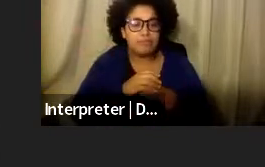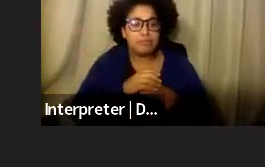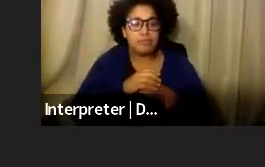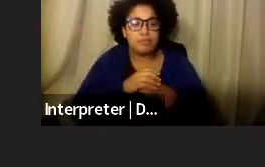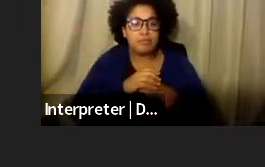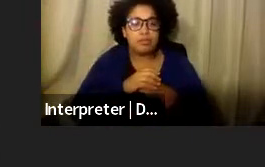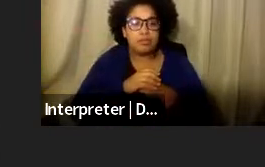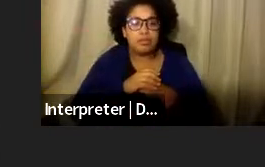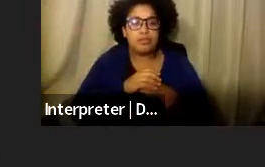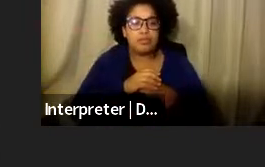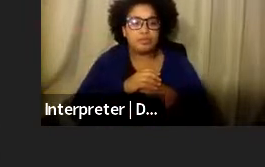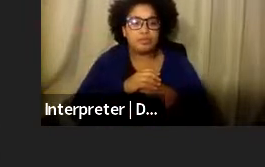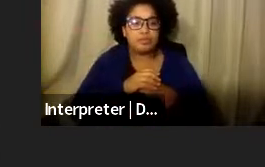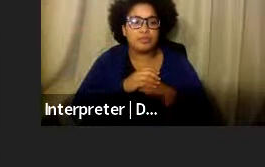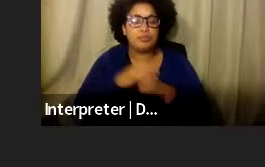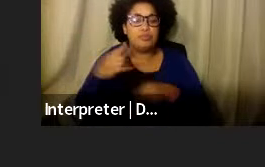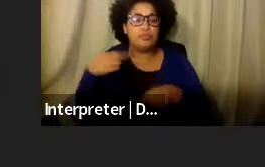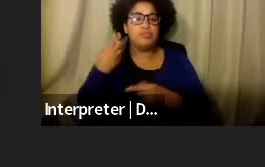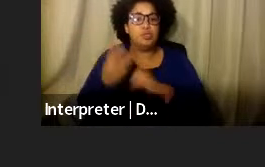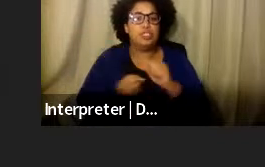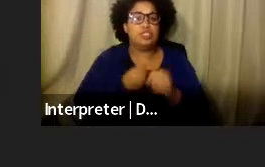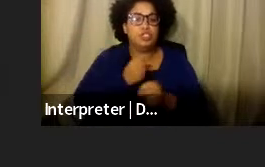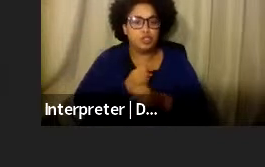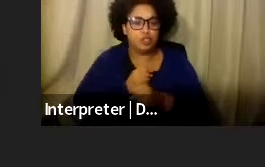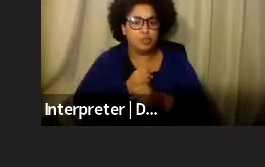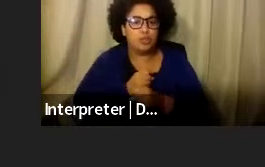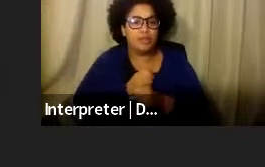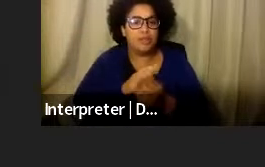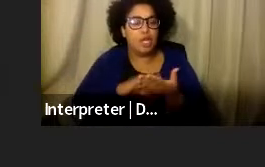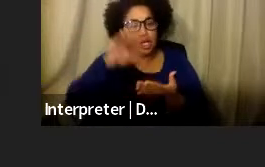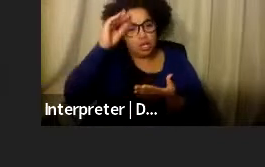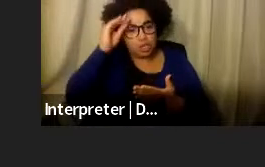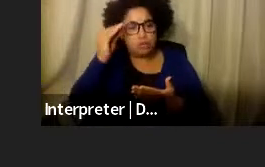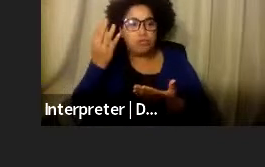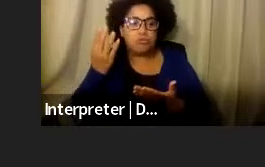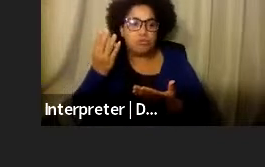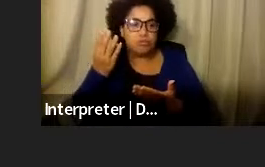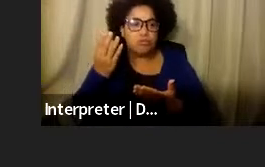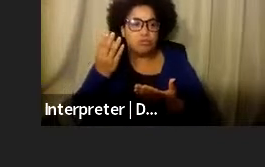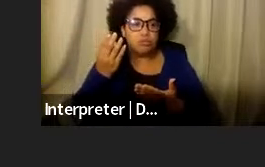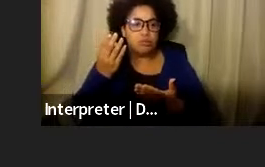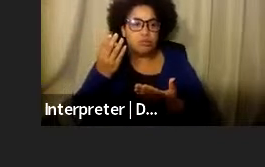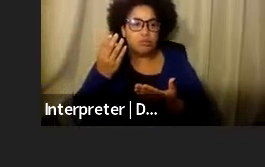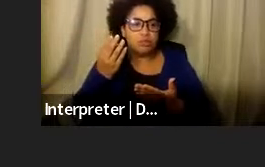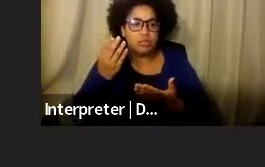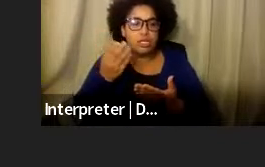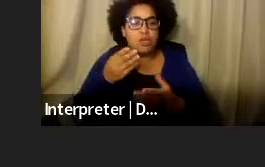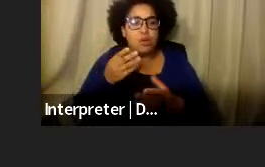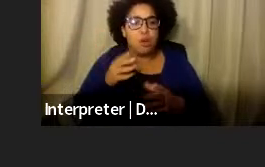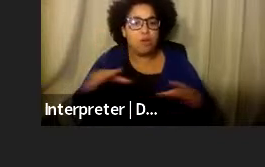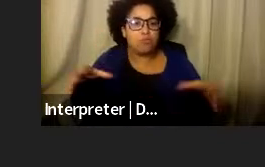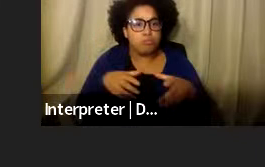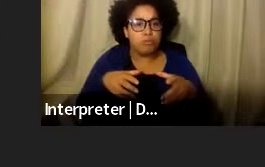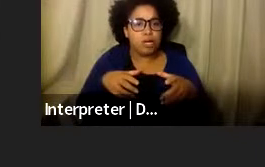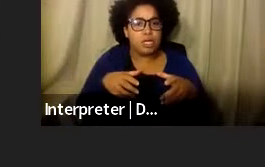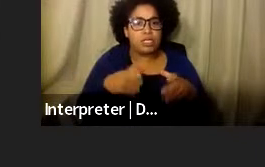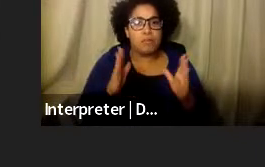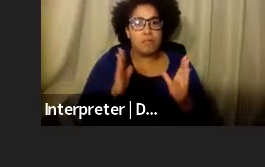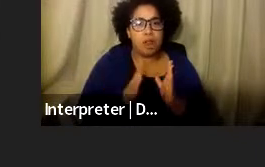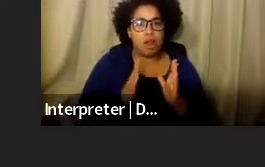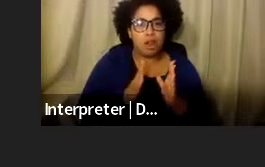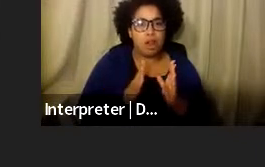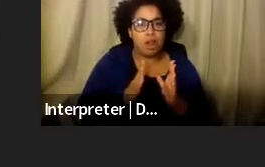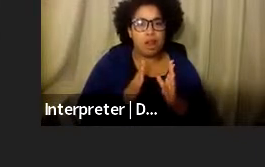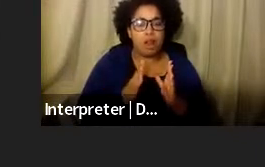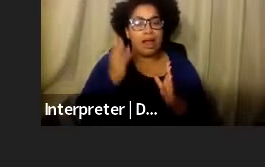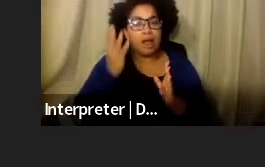As we've learned over the last few years, keeping gatherings small and well ventilated or